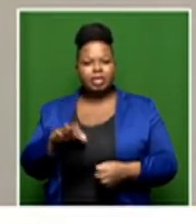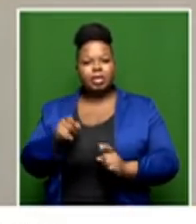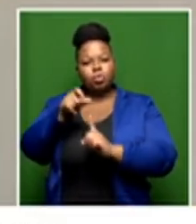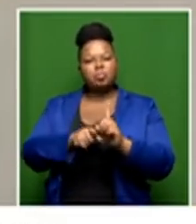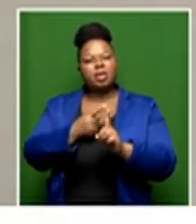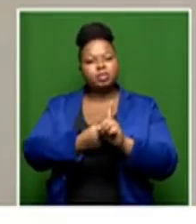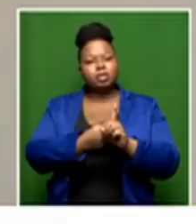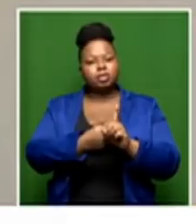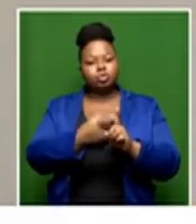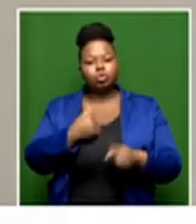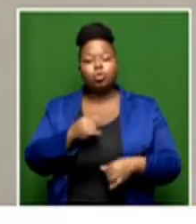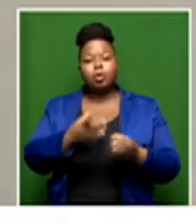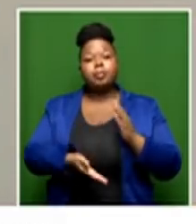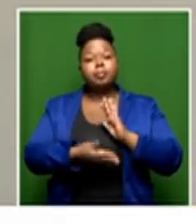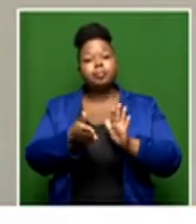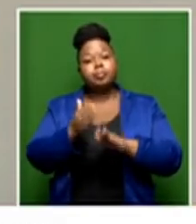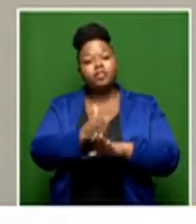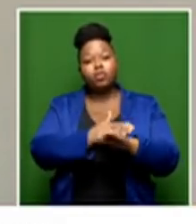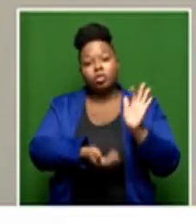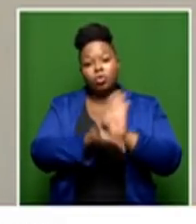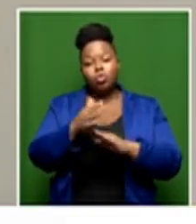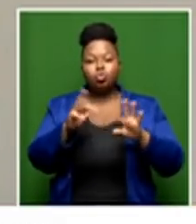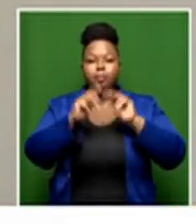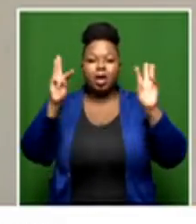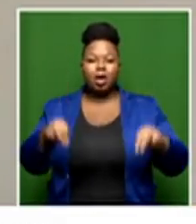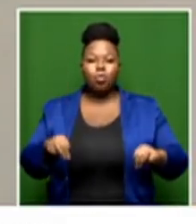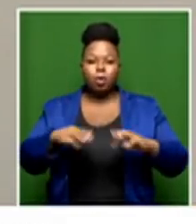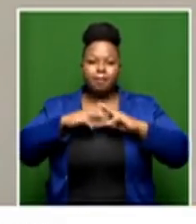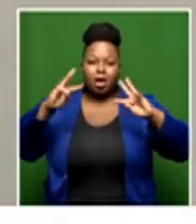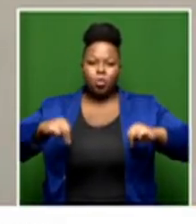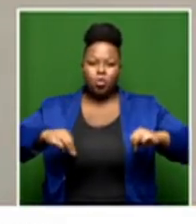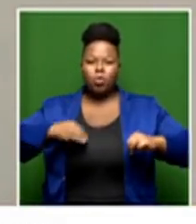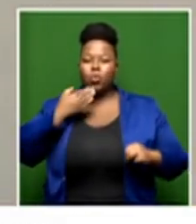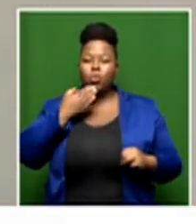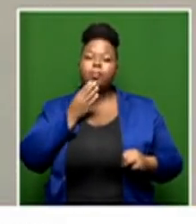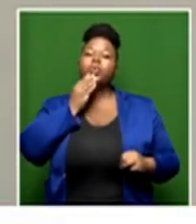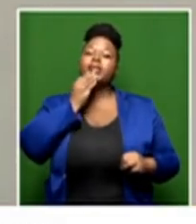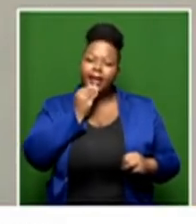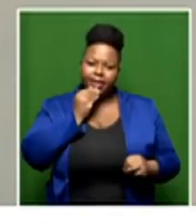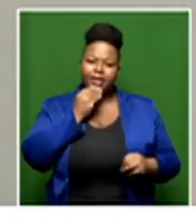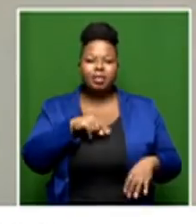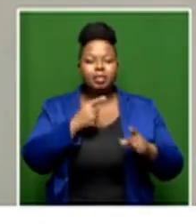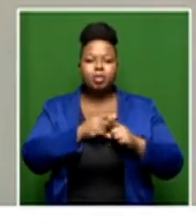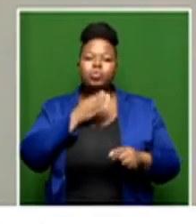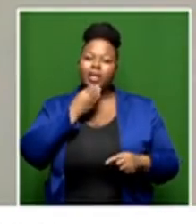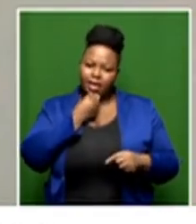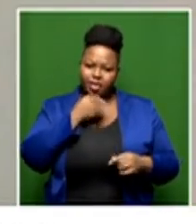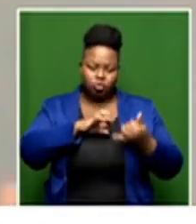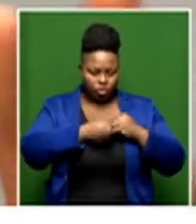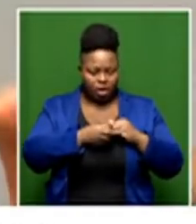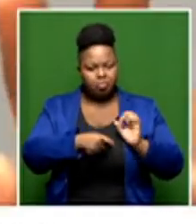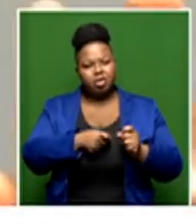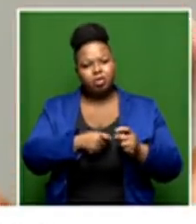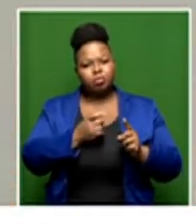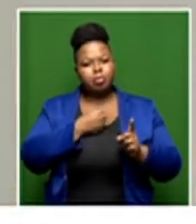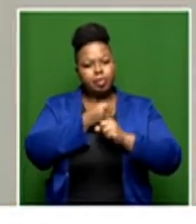and leading to Mangaung, that was Ongama Mtimka, who actually embraced it far late against